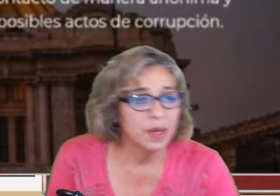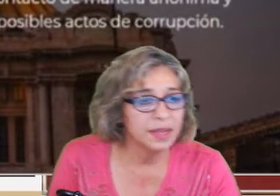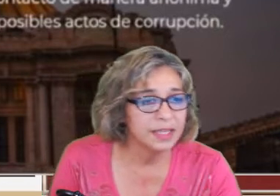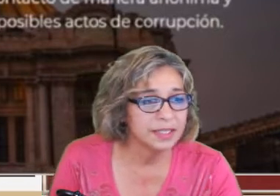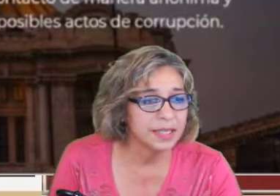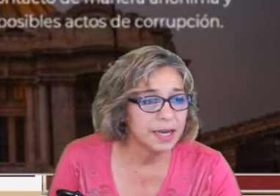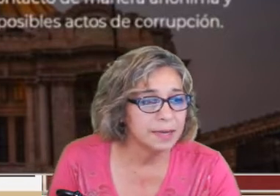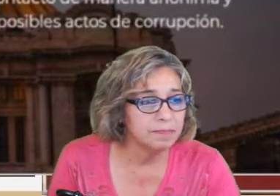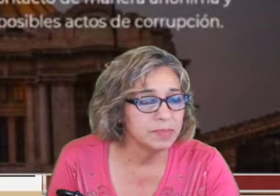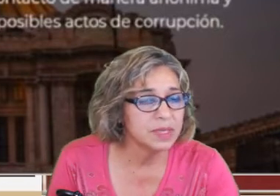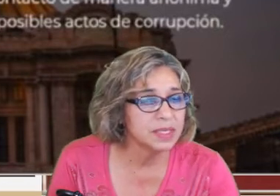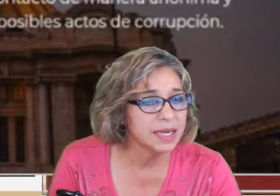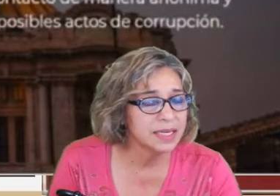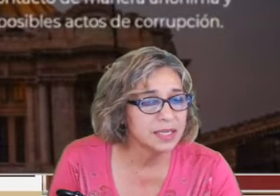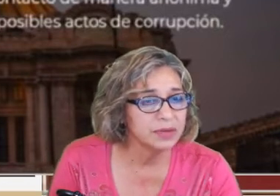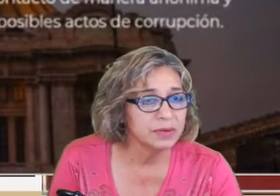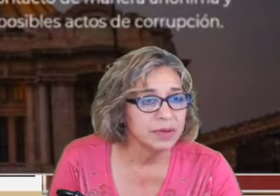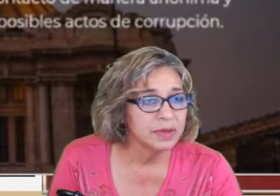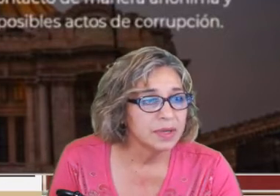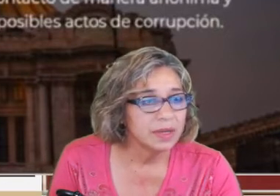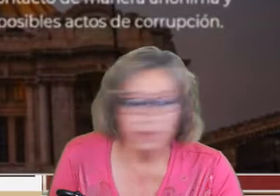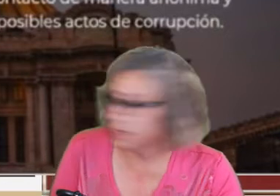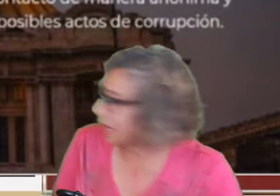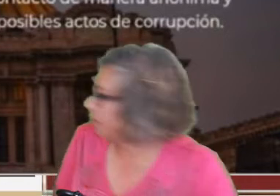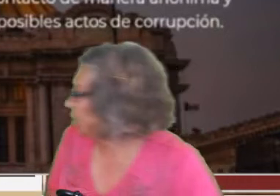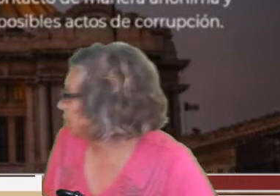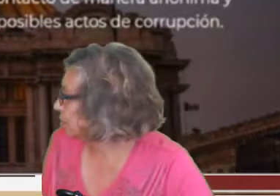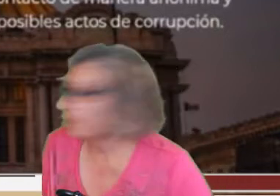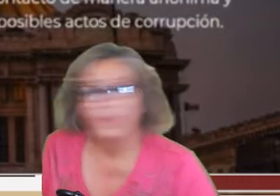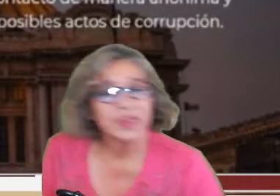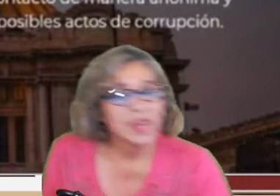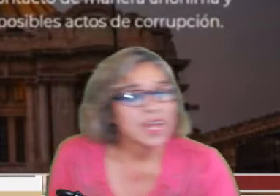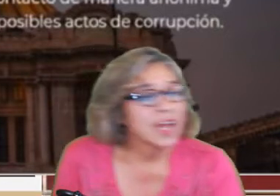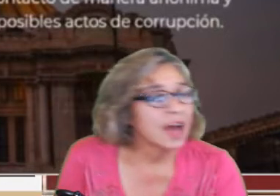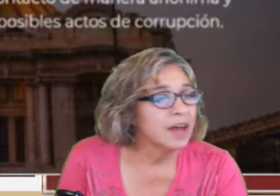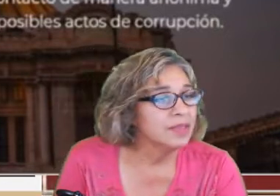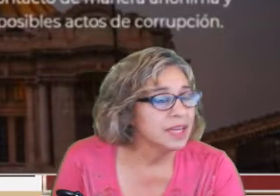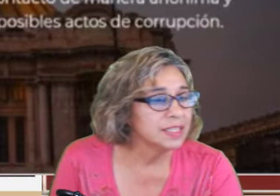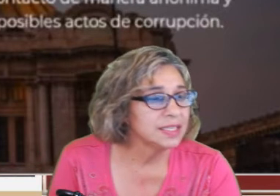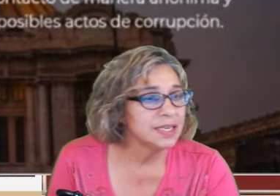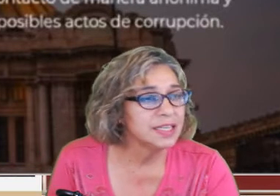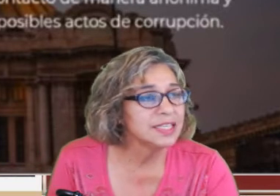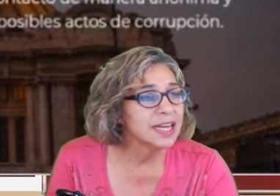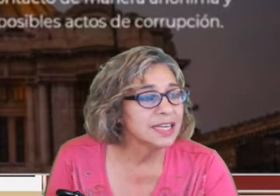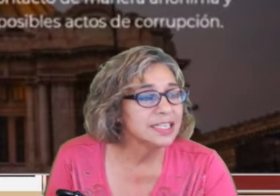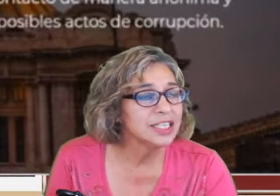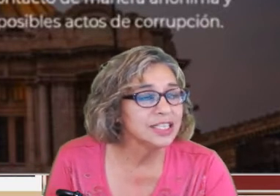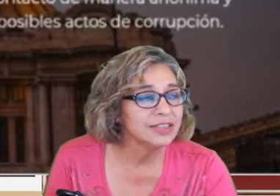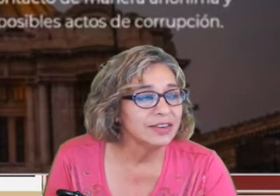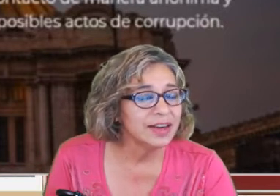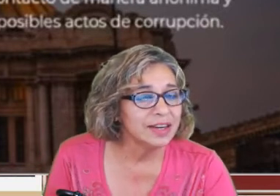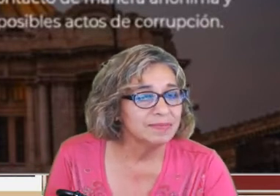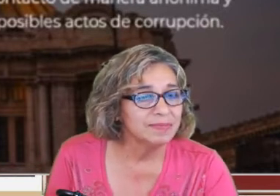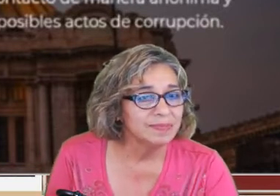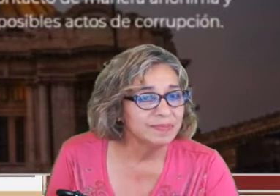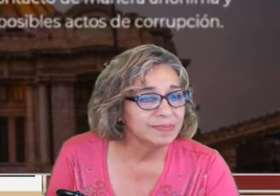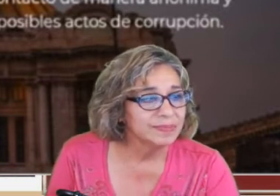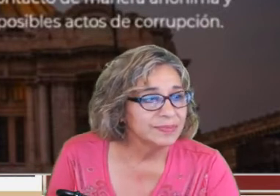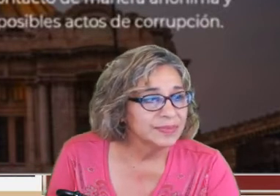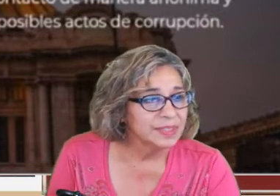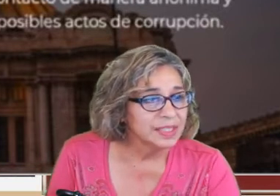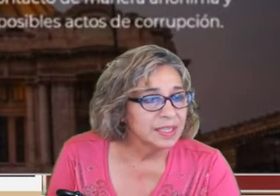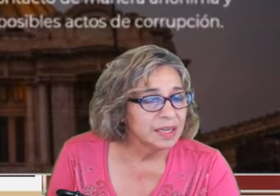It's a one that's designed to stop people. That's designed to